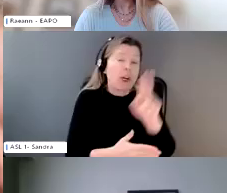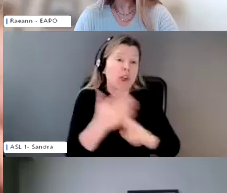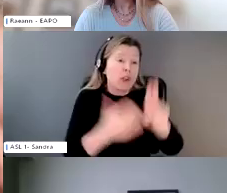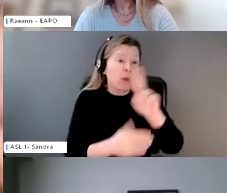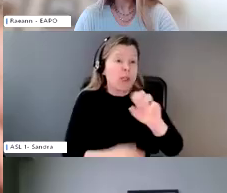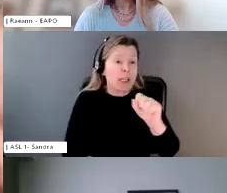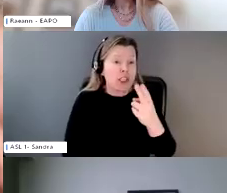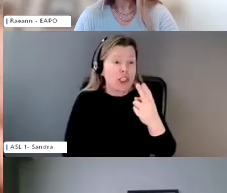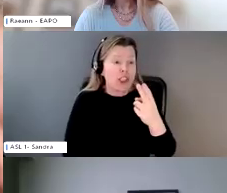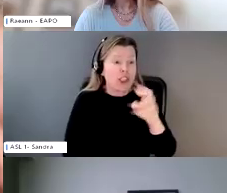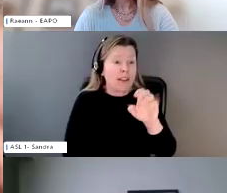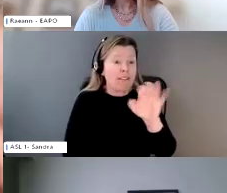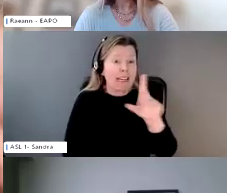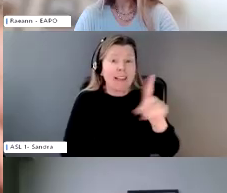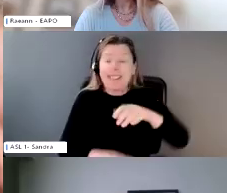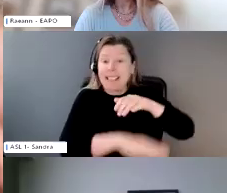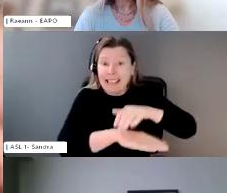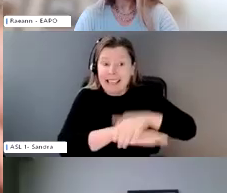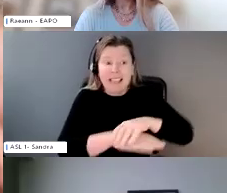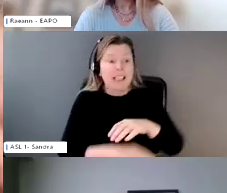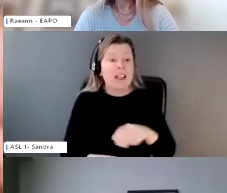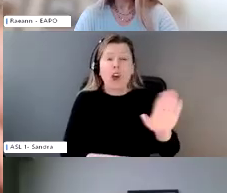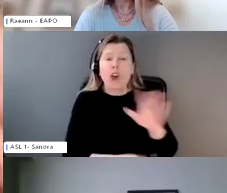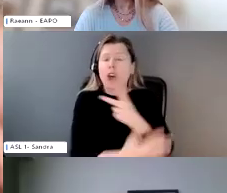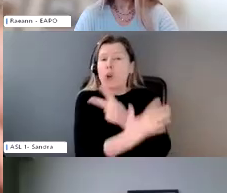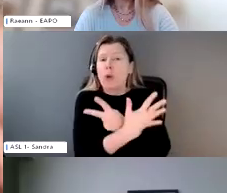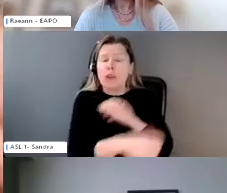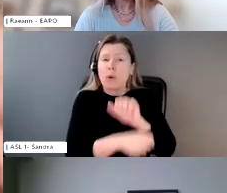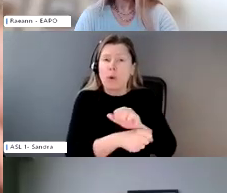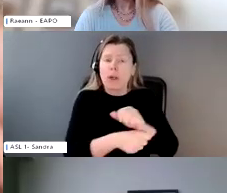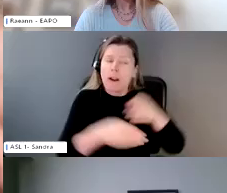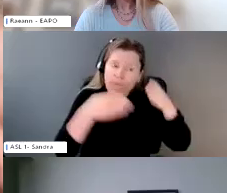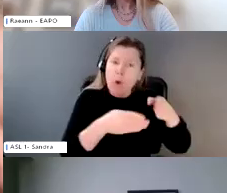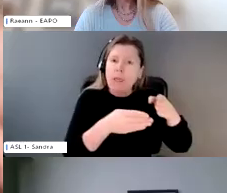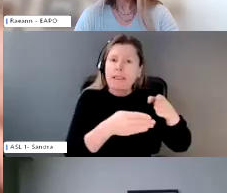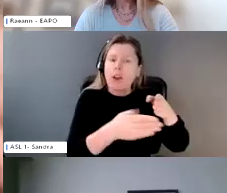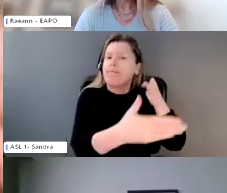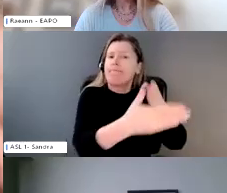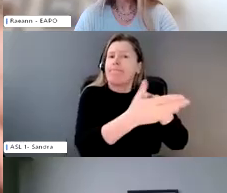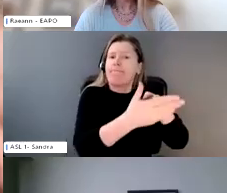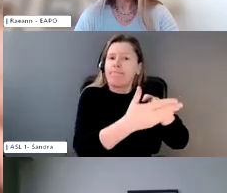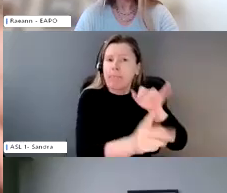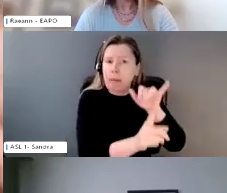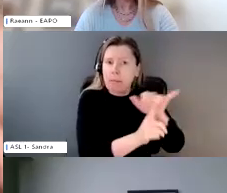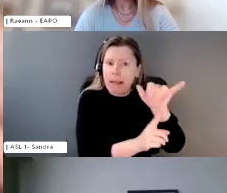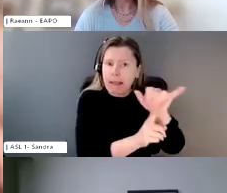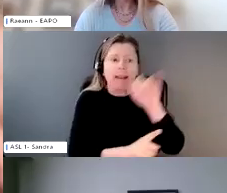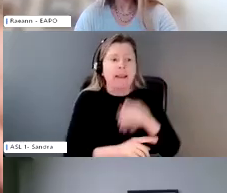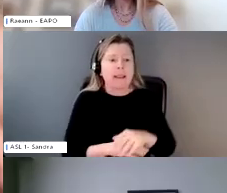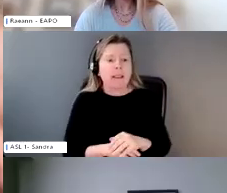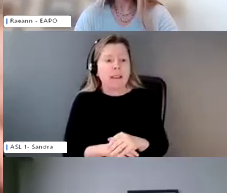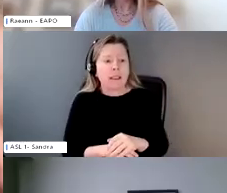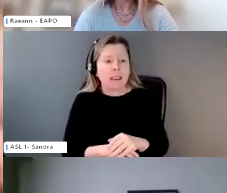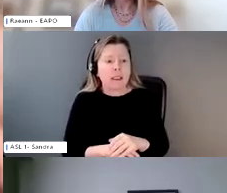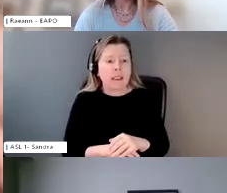in England. And her graduate work really focused on anti-bullying. Since then, she went on